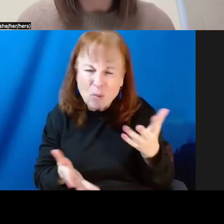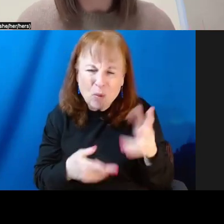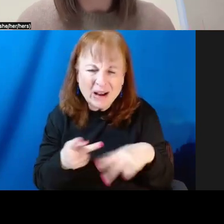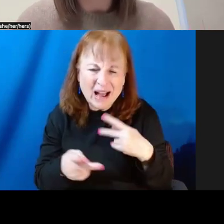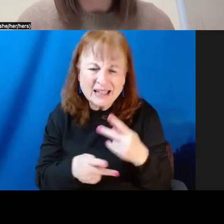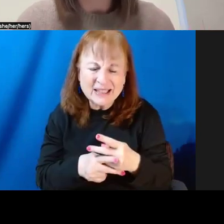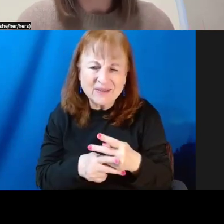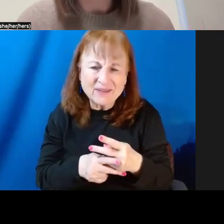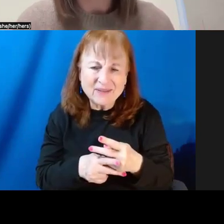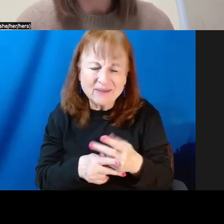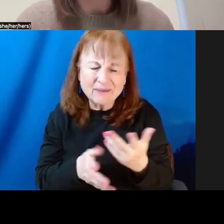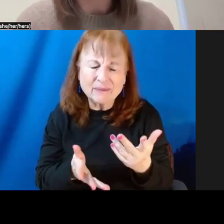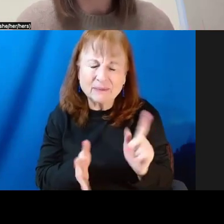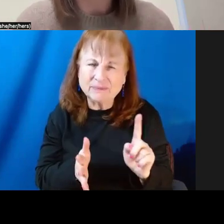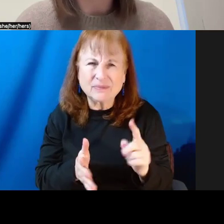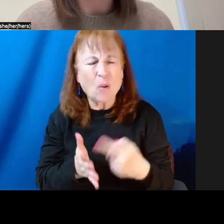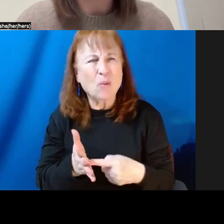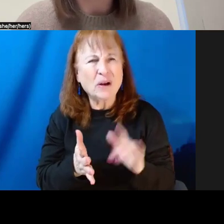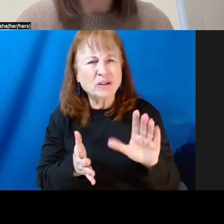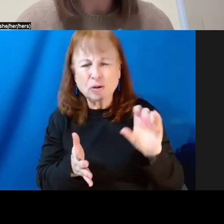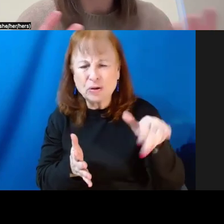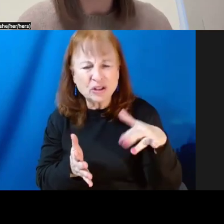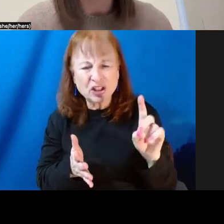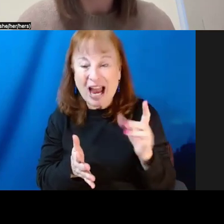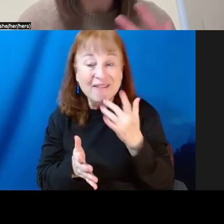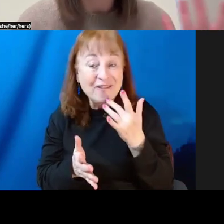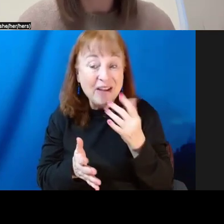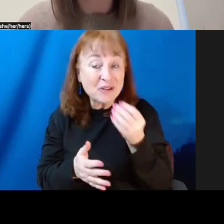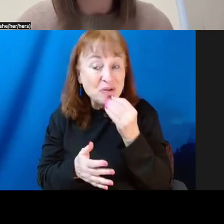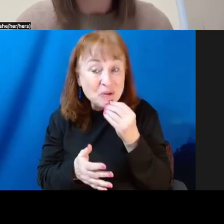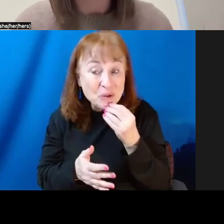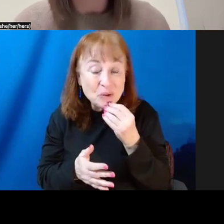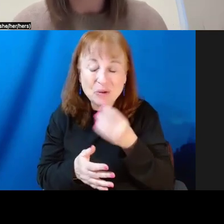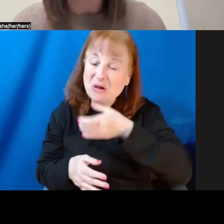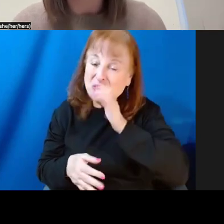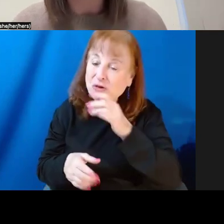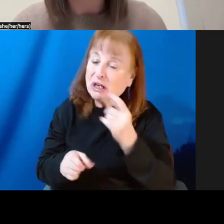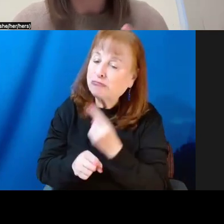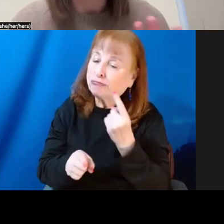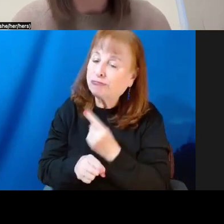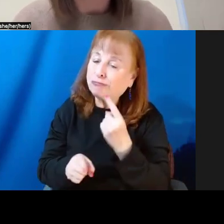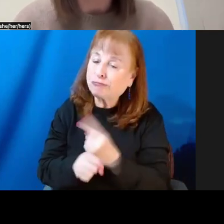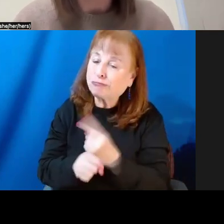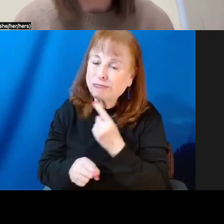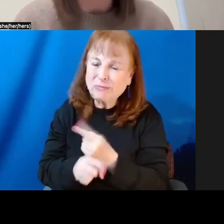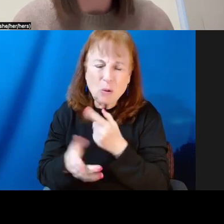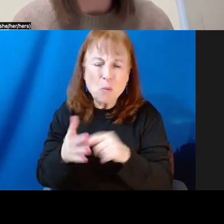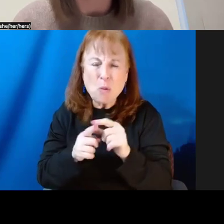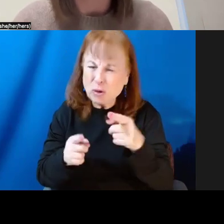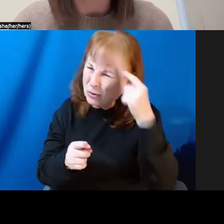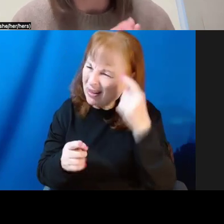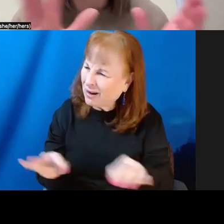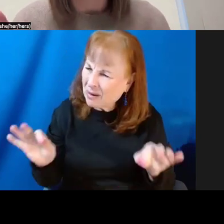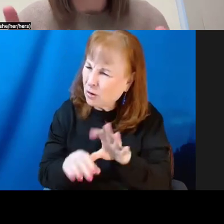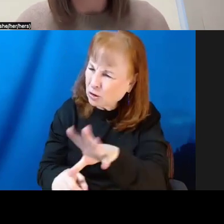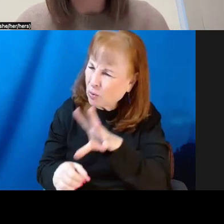of what are your child's, favorite foods, things that they drink on a regular basis? What words do you think are really important to